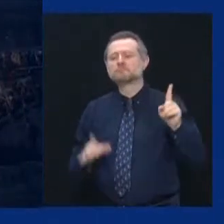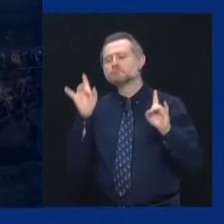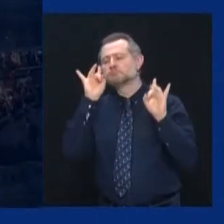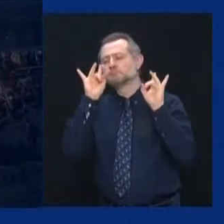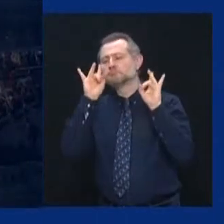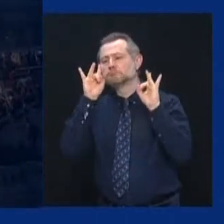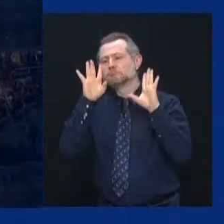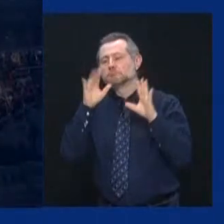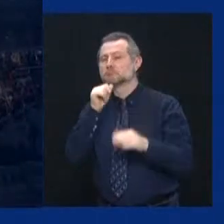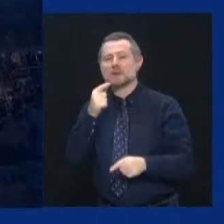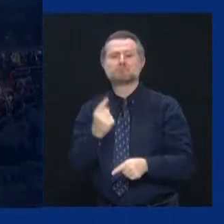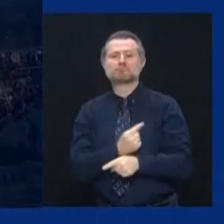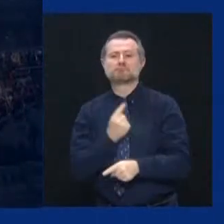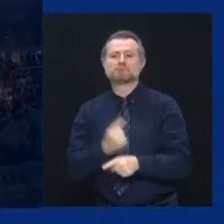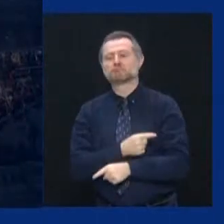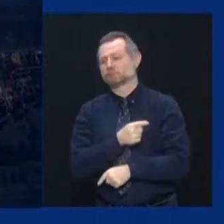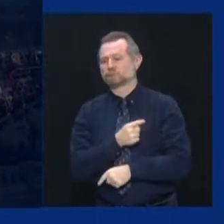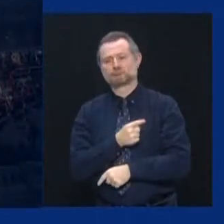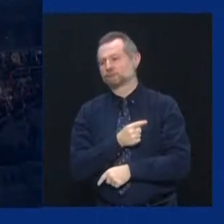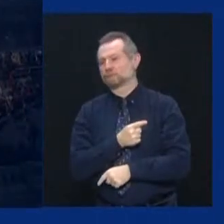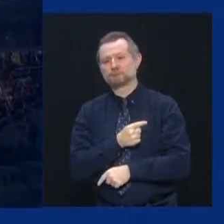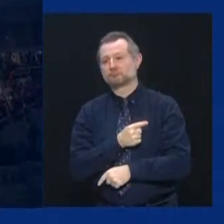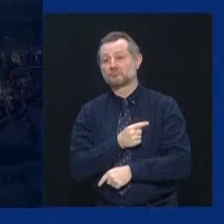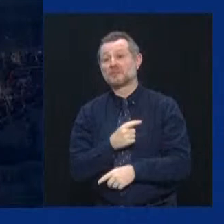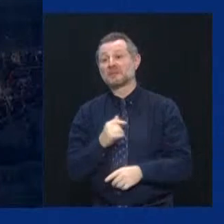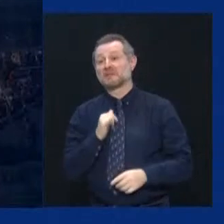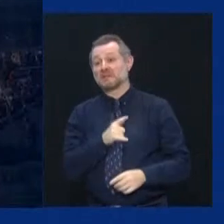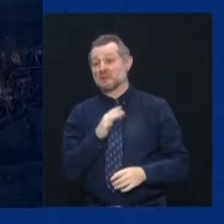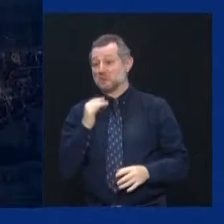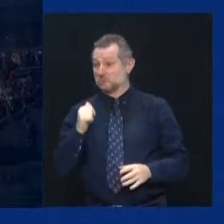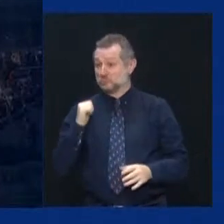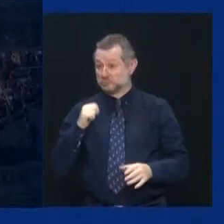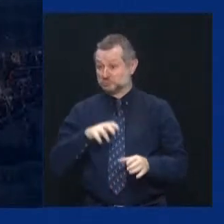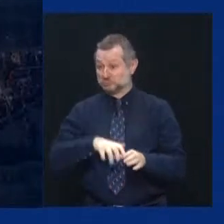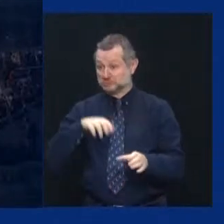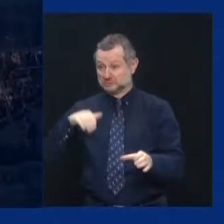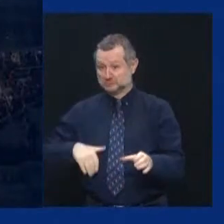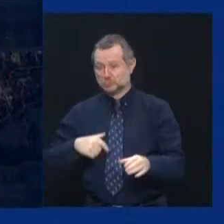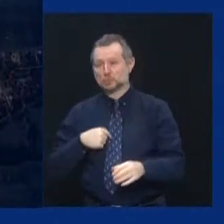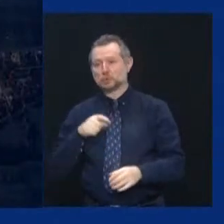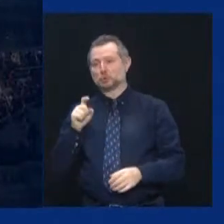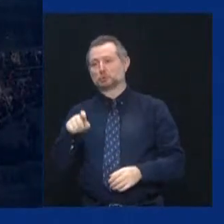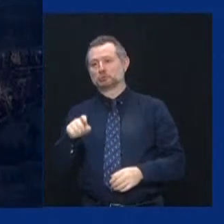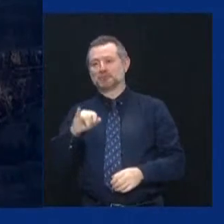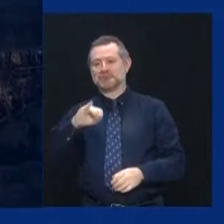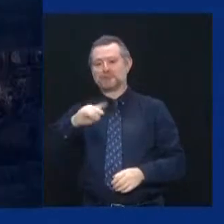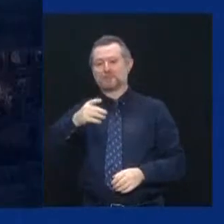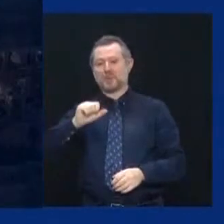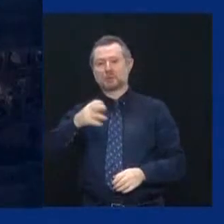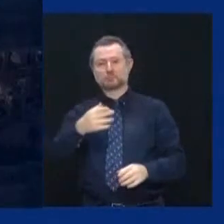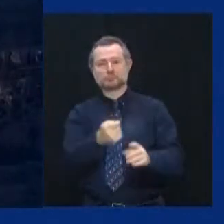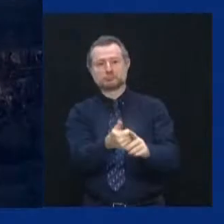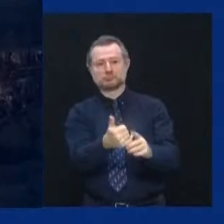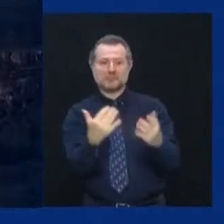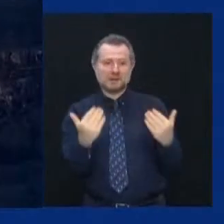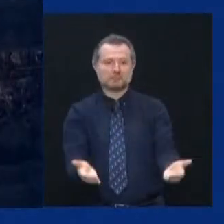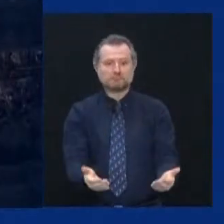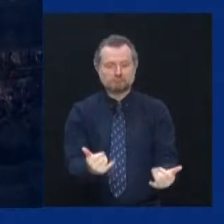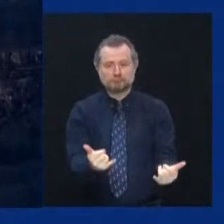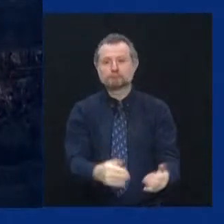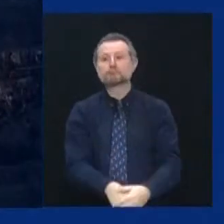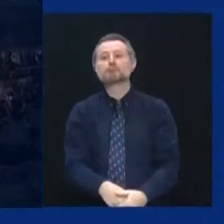But I believe if he doesn't resign, he should be impeached. But I believe he should